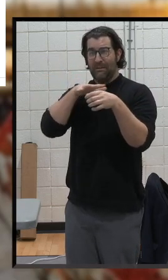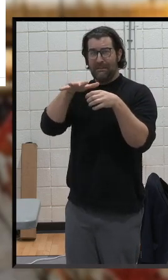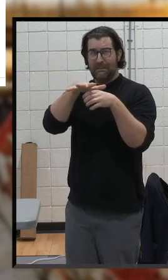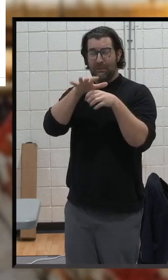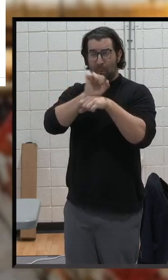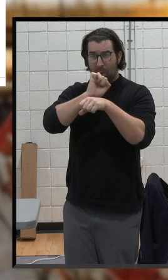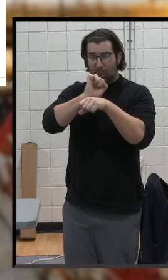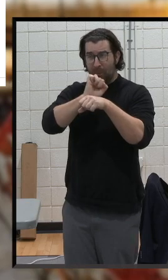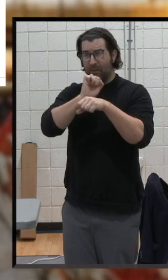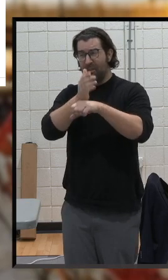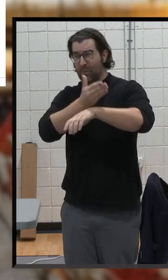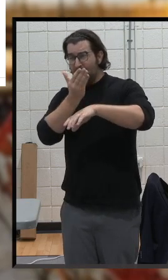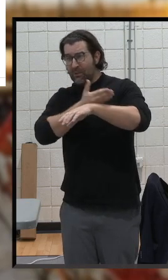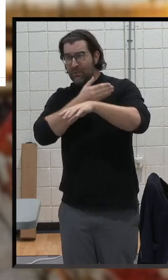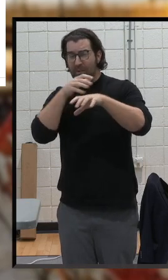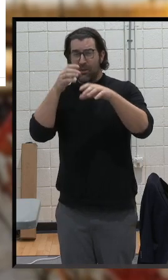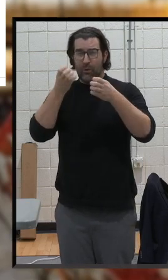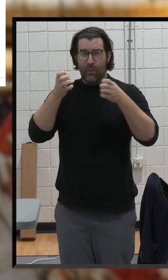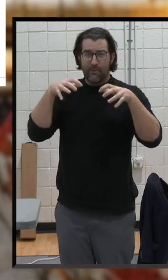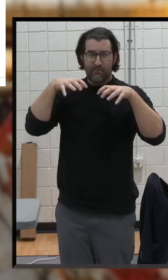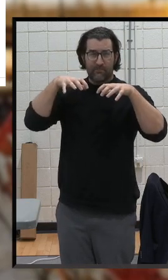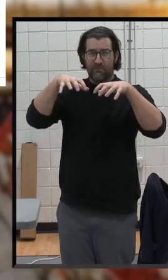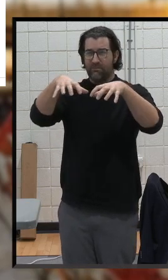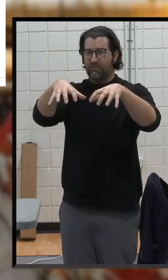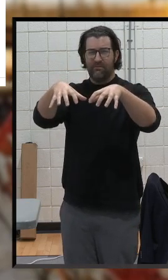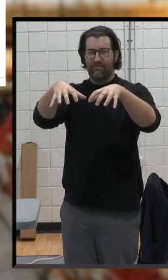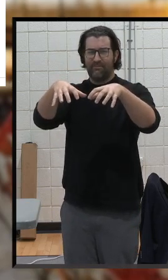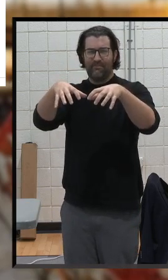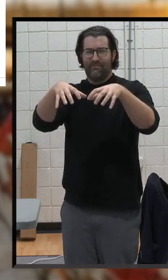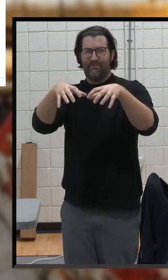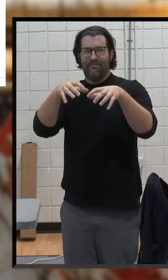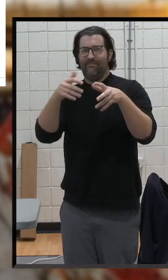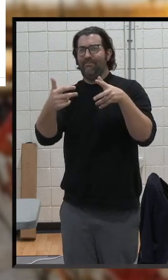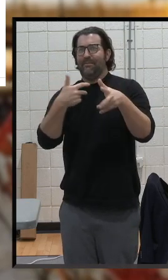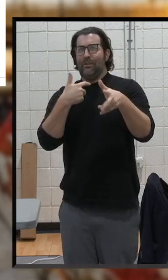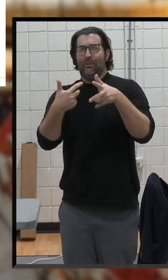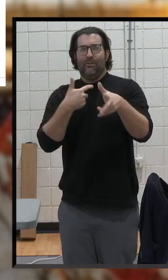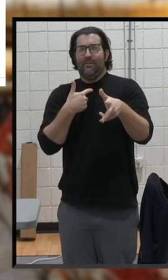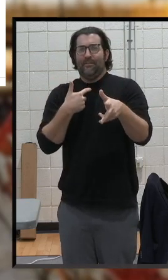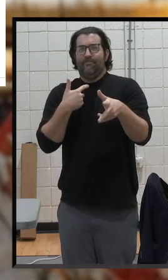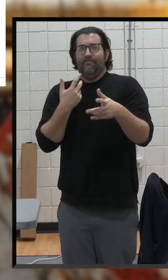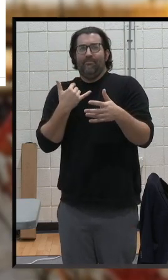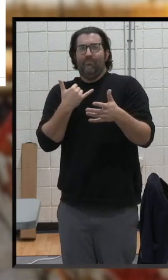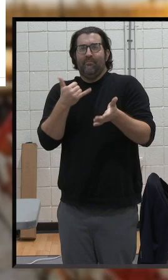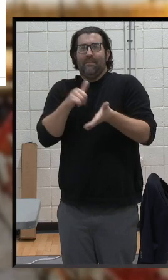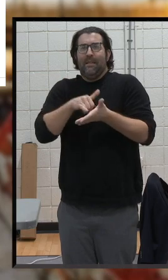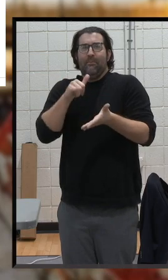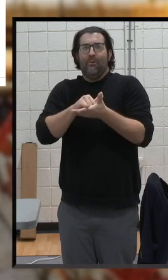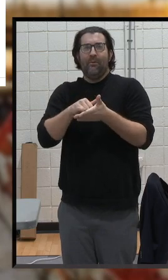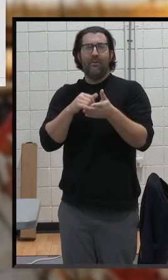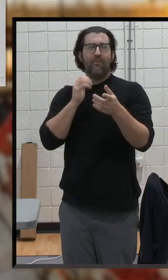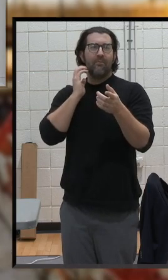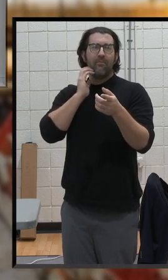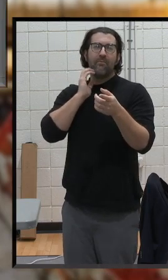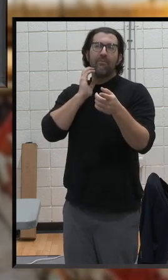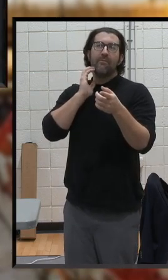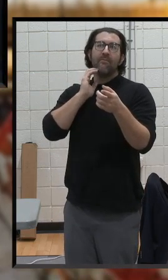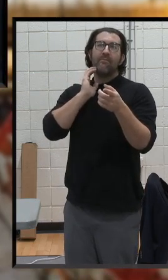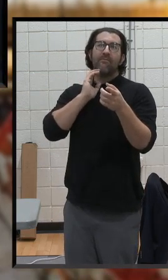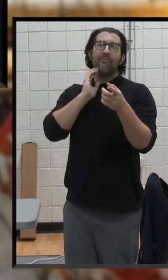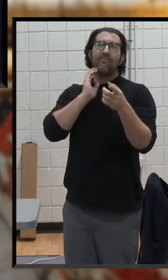they're working adjacent, and so there won't be any room to maintain traffic.